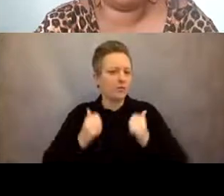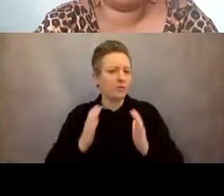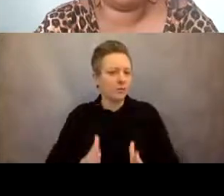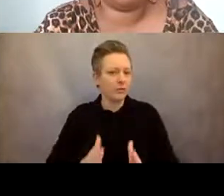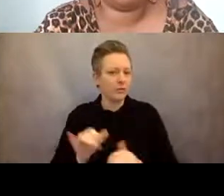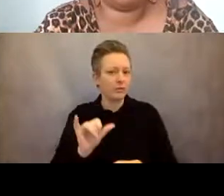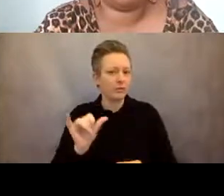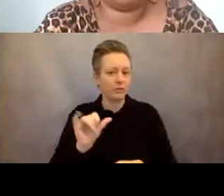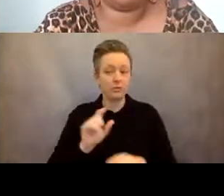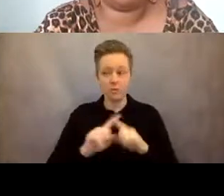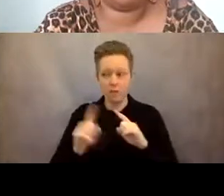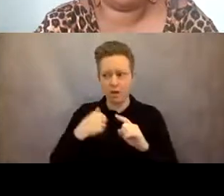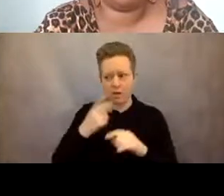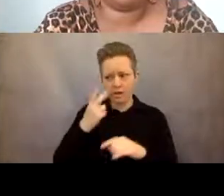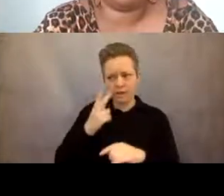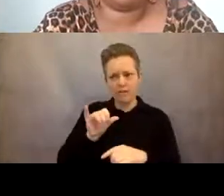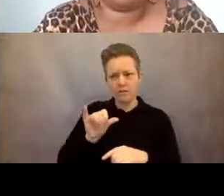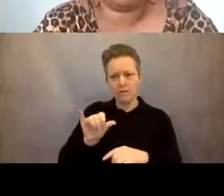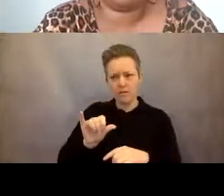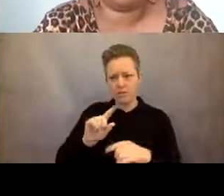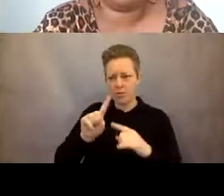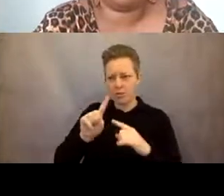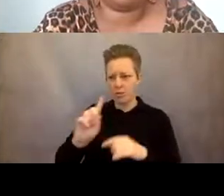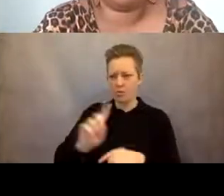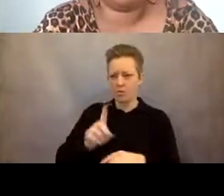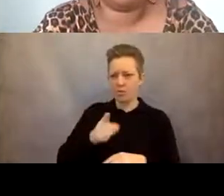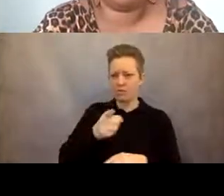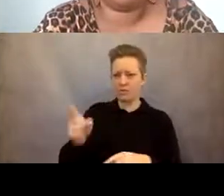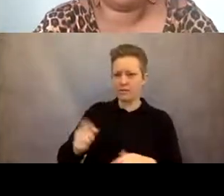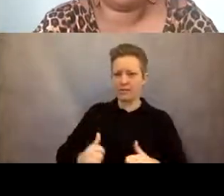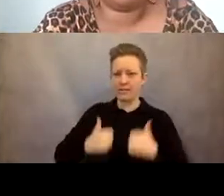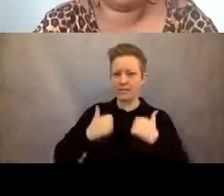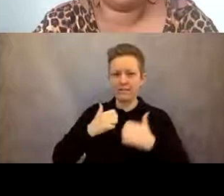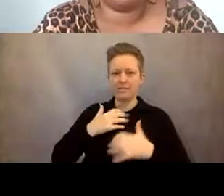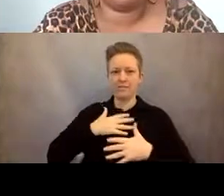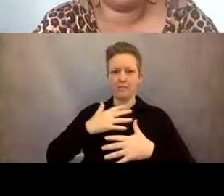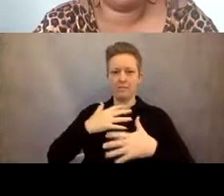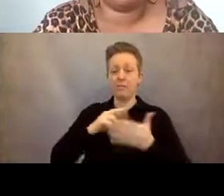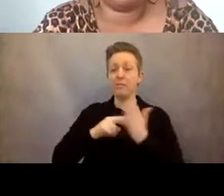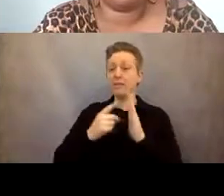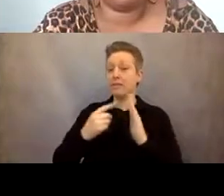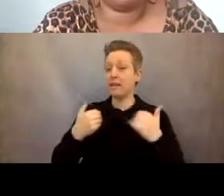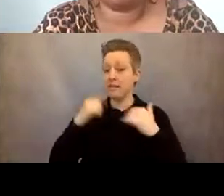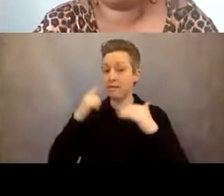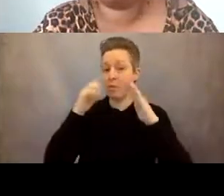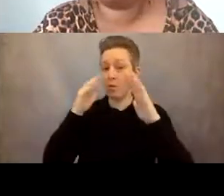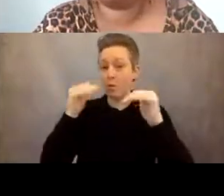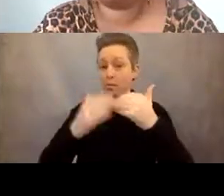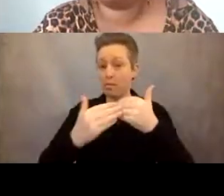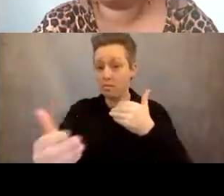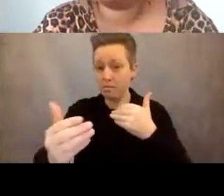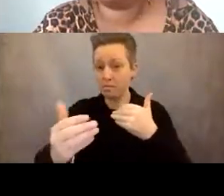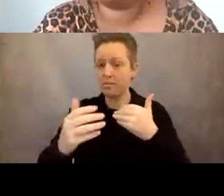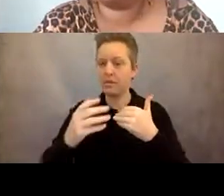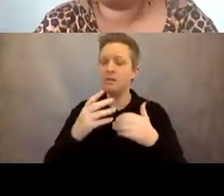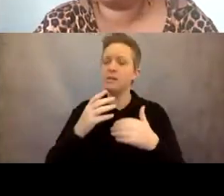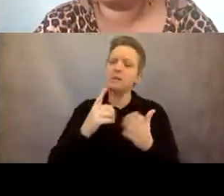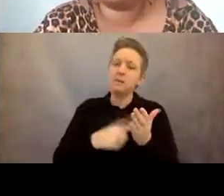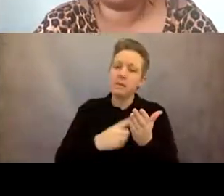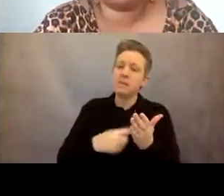there's breath, there's hope. Where there's breath, there's hope. Everybody has room to get better. I'm a living proof of